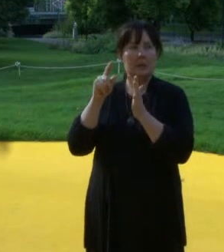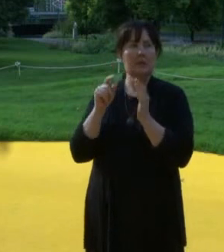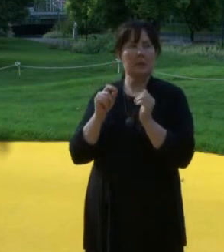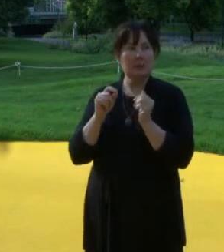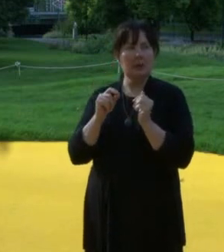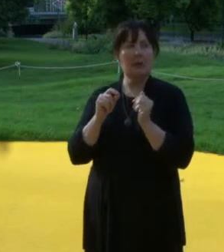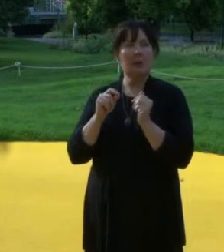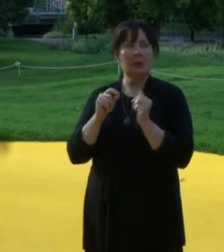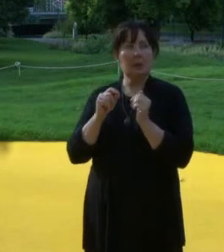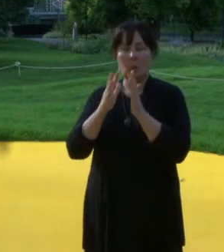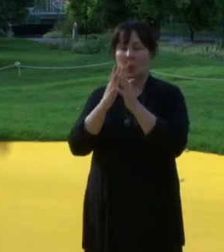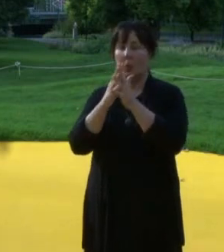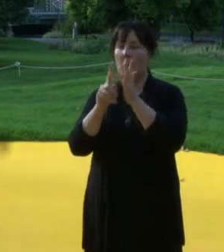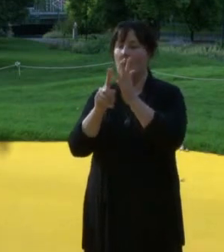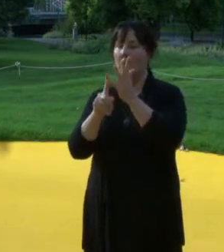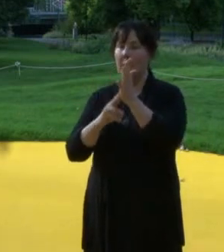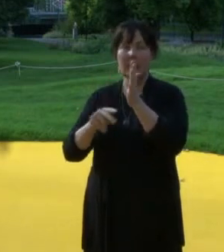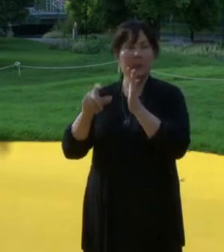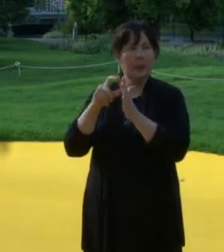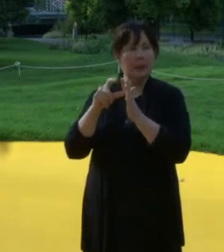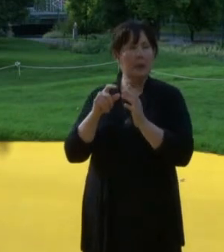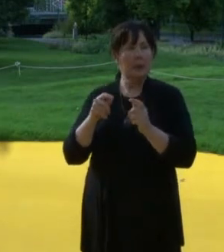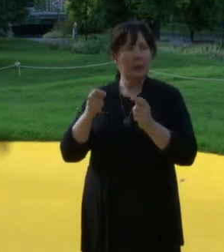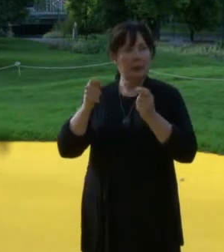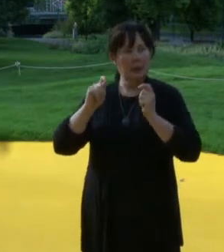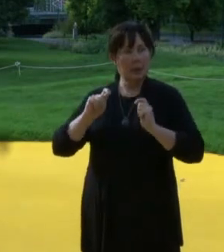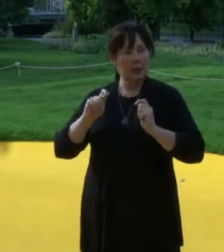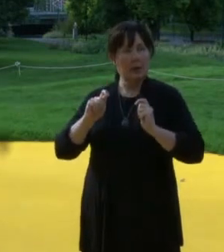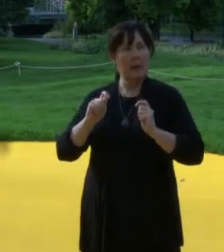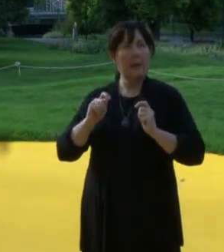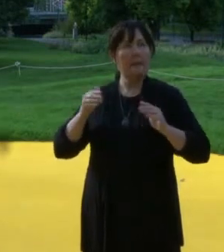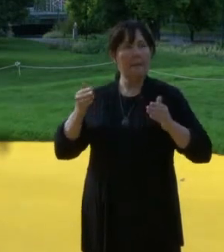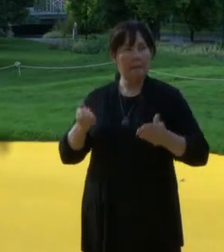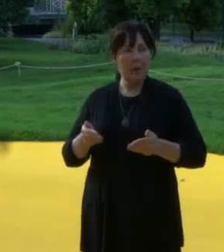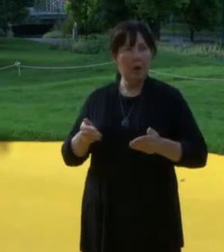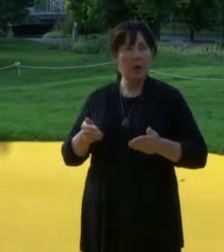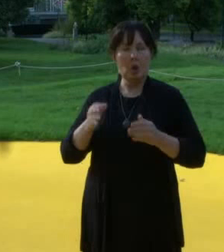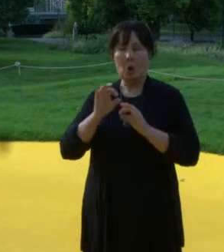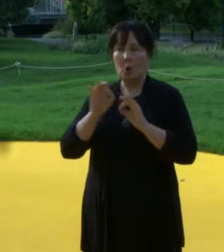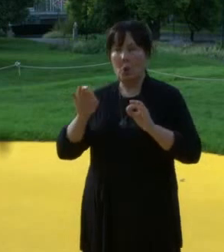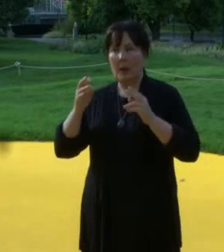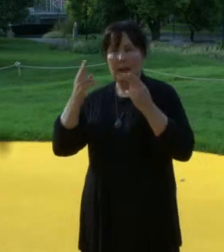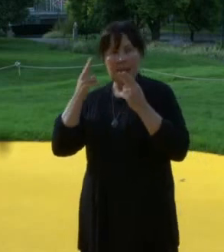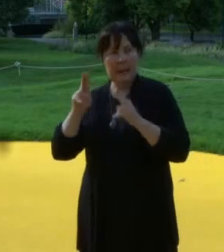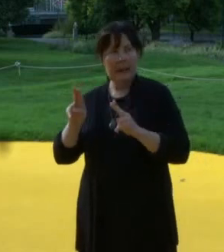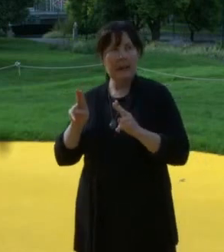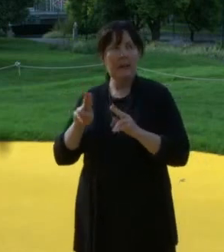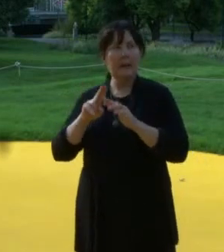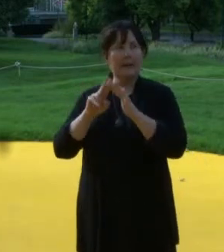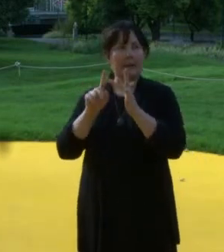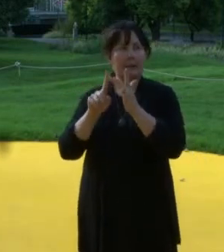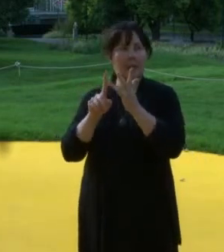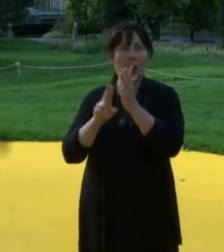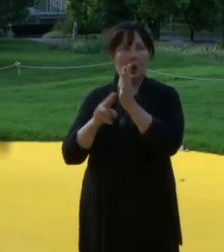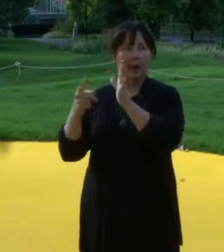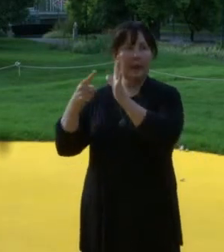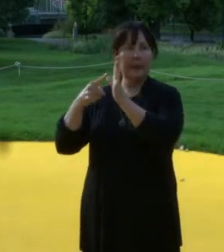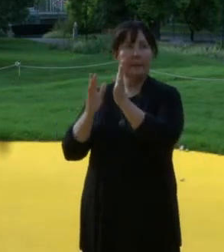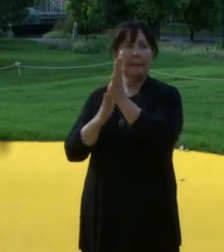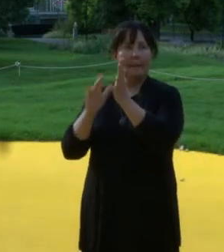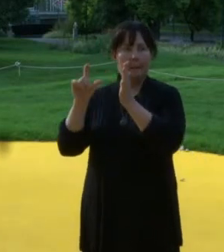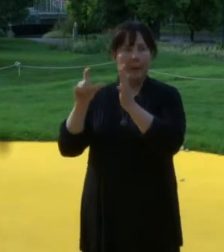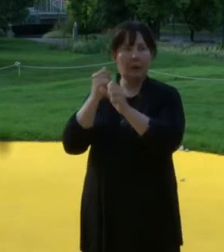published by Giramondo Publishing, and Another Day in the Colony by Chelsea Watergo, published by University of Queensland